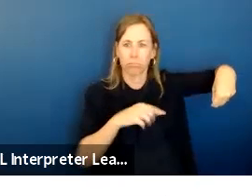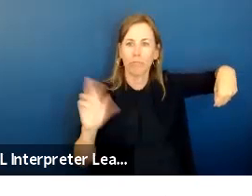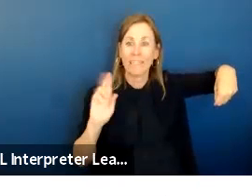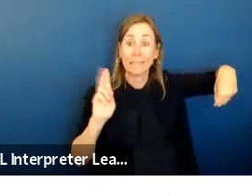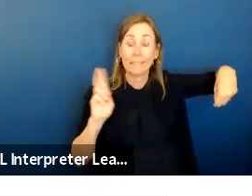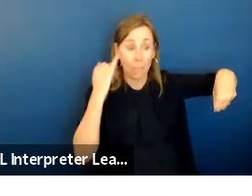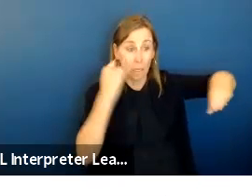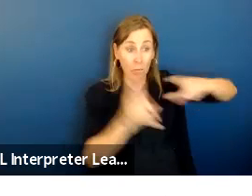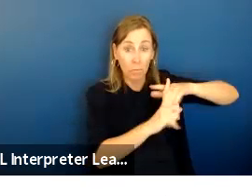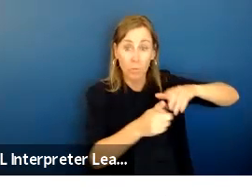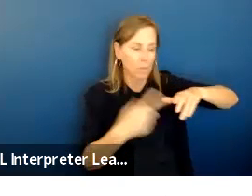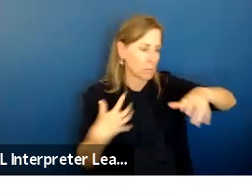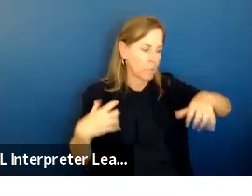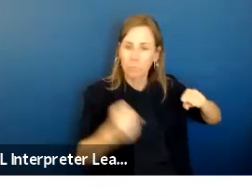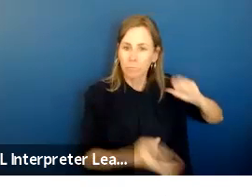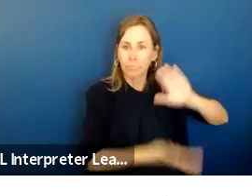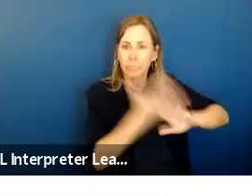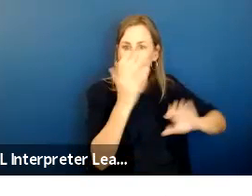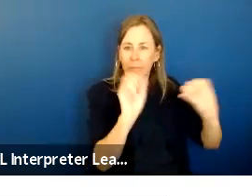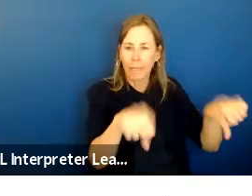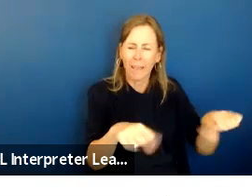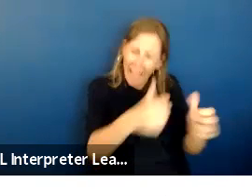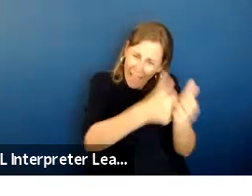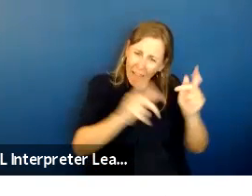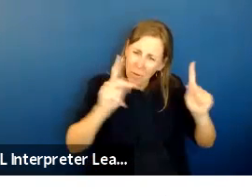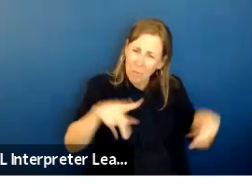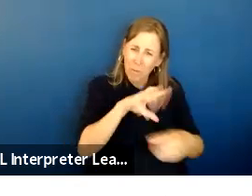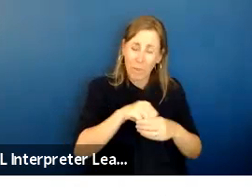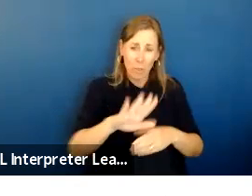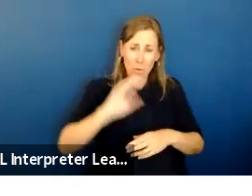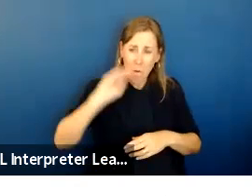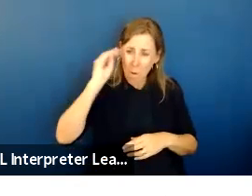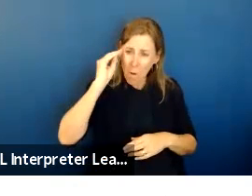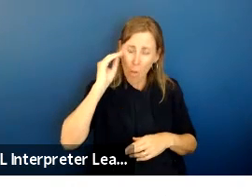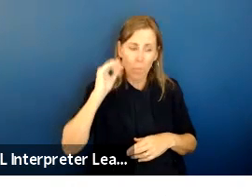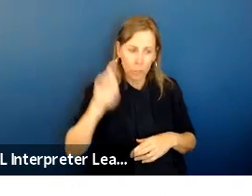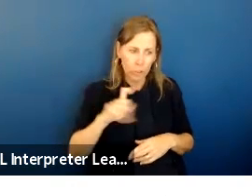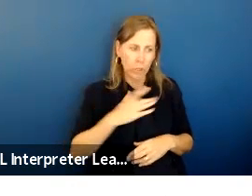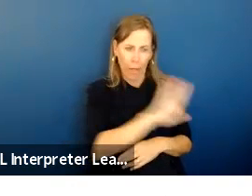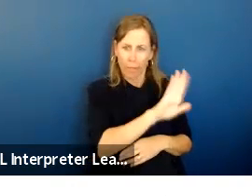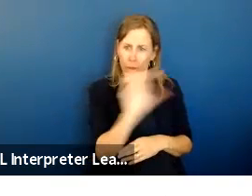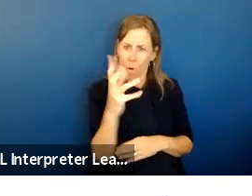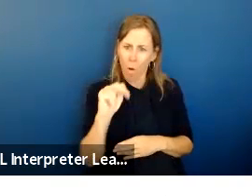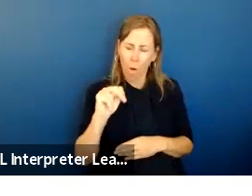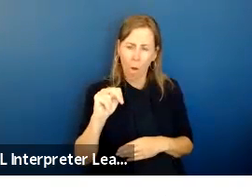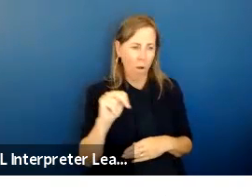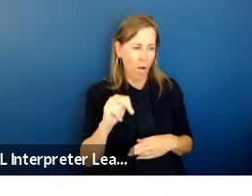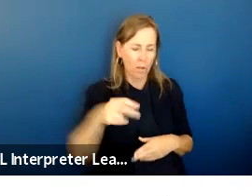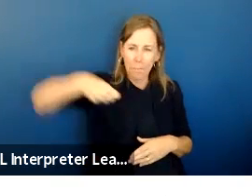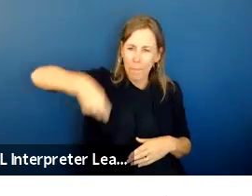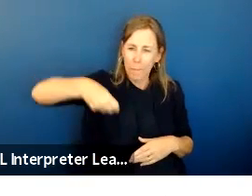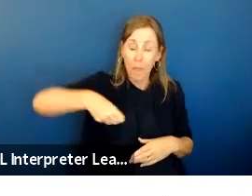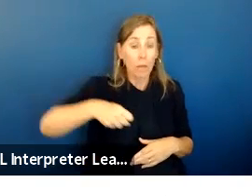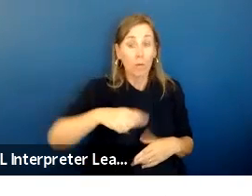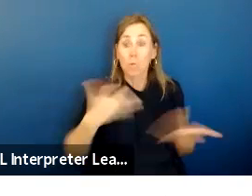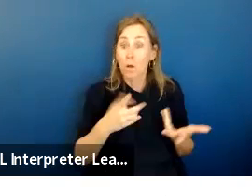Each person in a household should have a readily accessible to-go kit with their specific needs, and backpacks work great for storing items